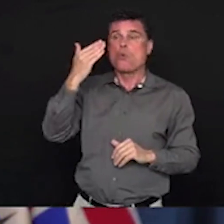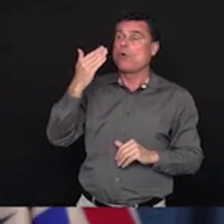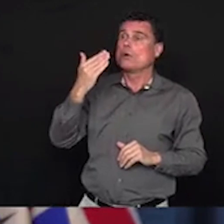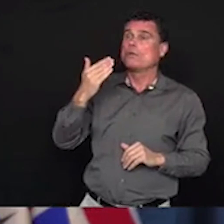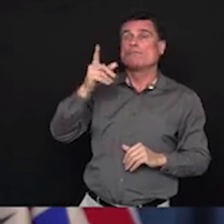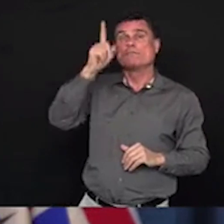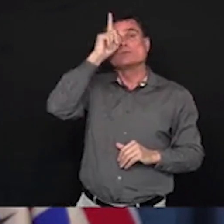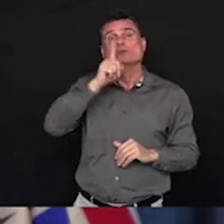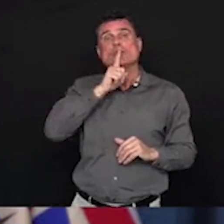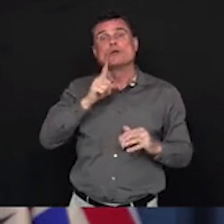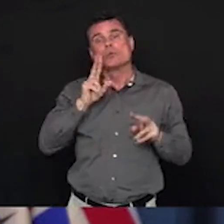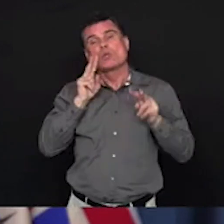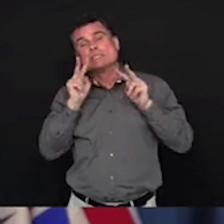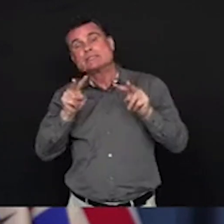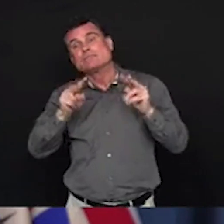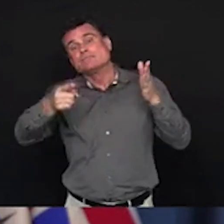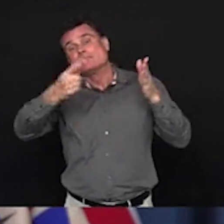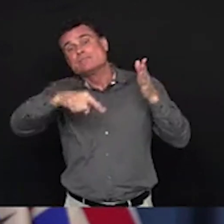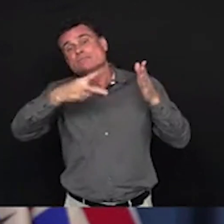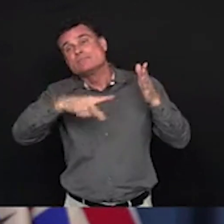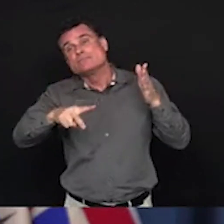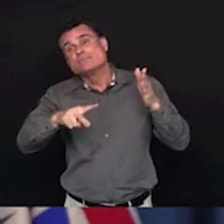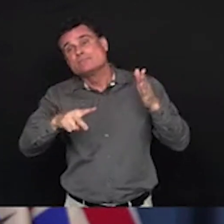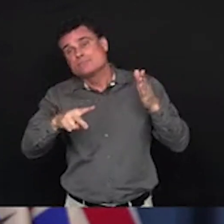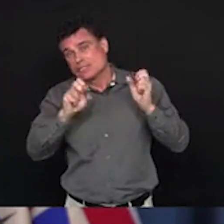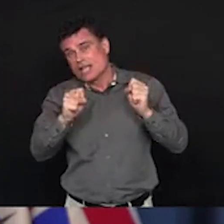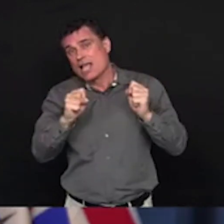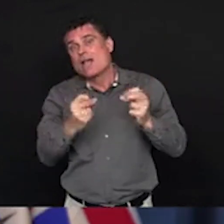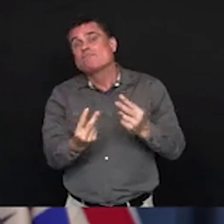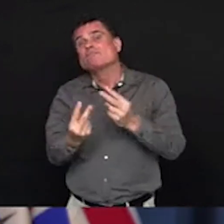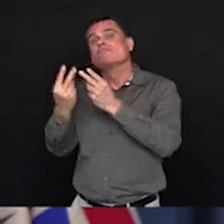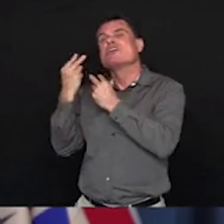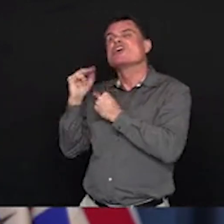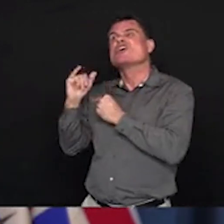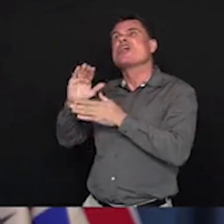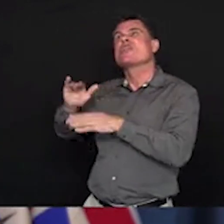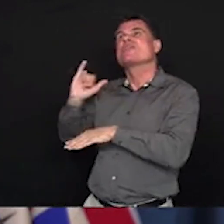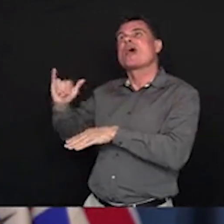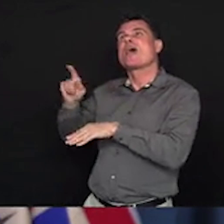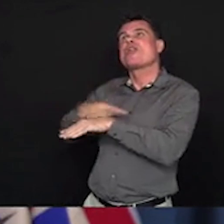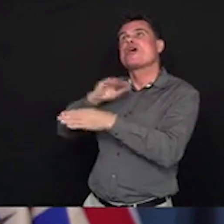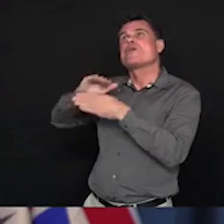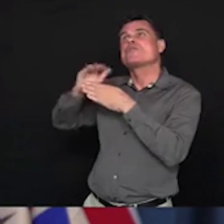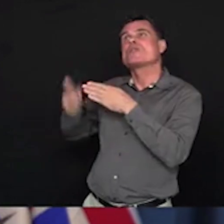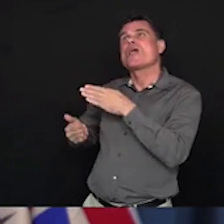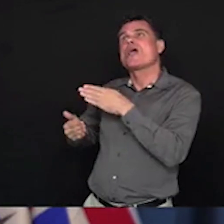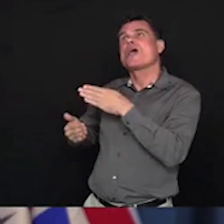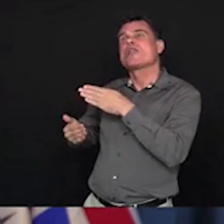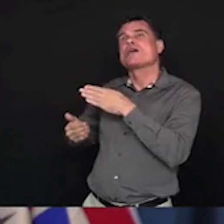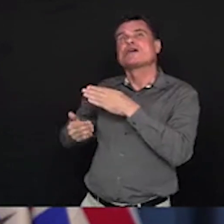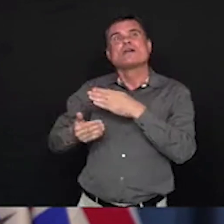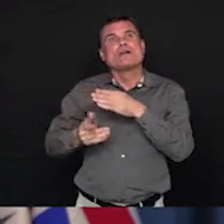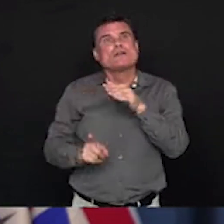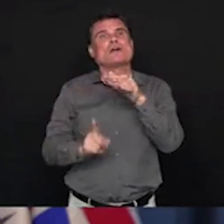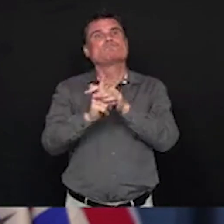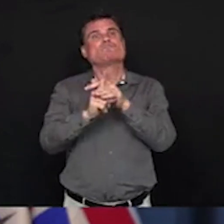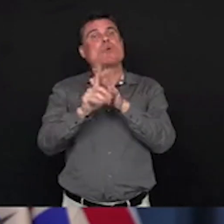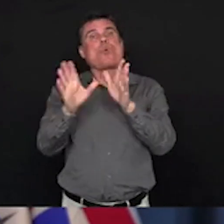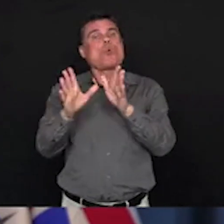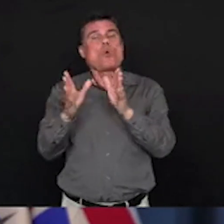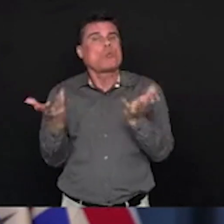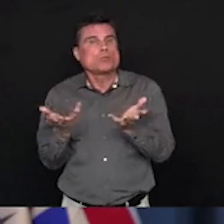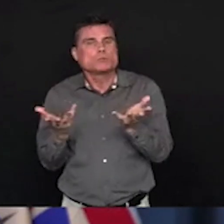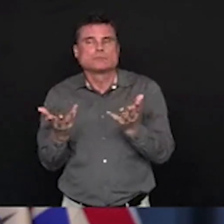Alberta and BC are similar in terms of where we are perhaps in our trajectory. We're also seeing a lot of increase continually